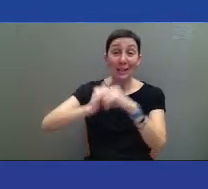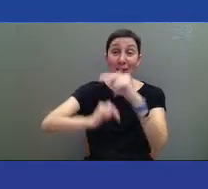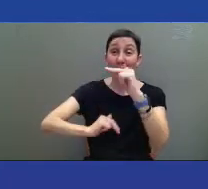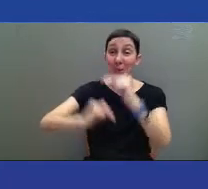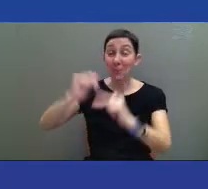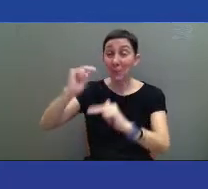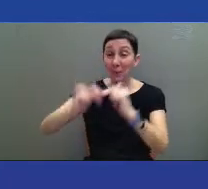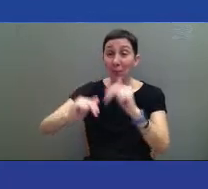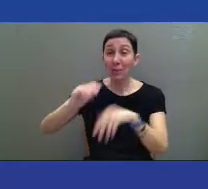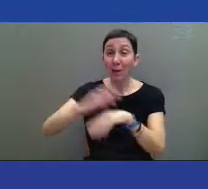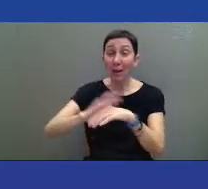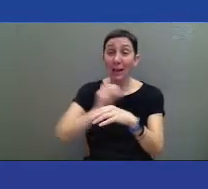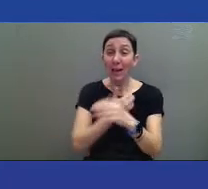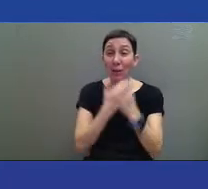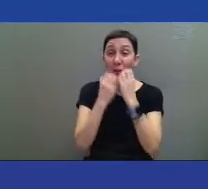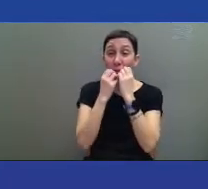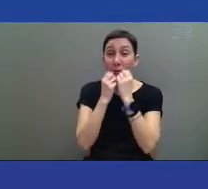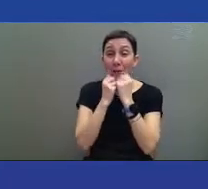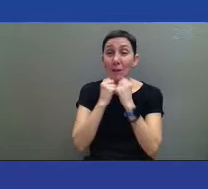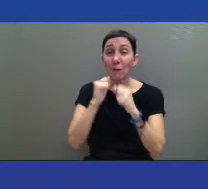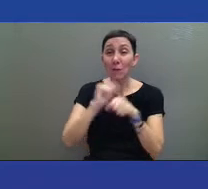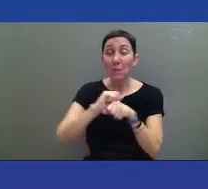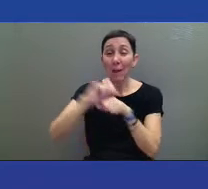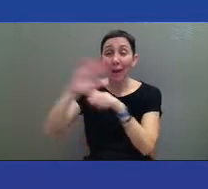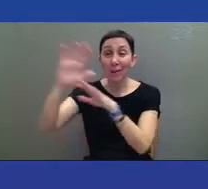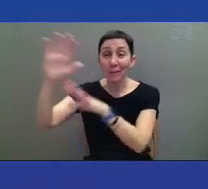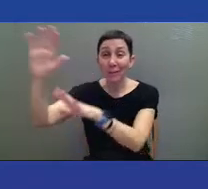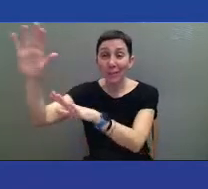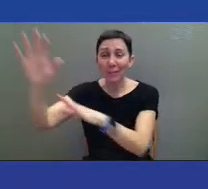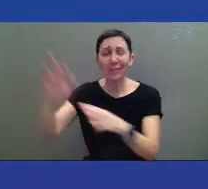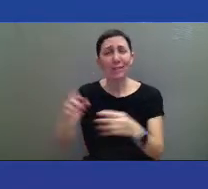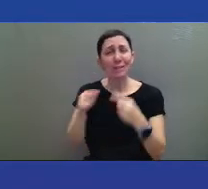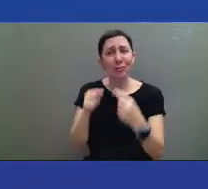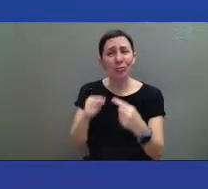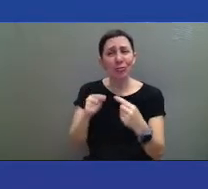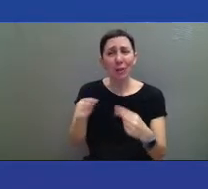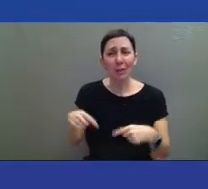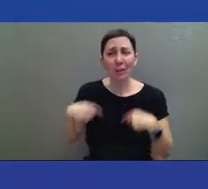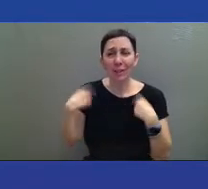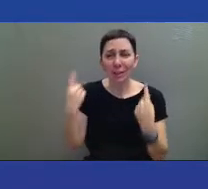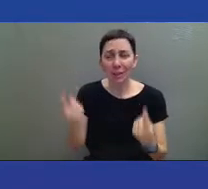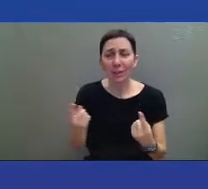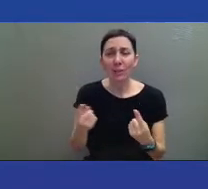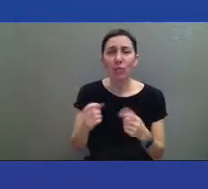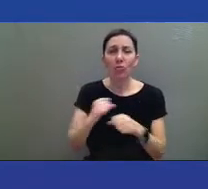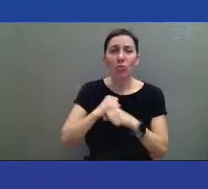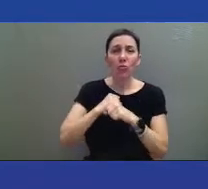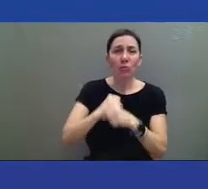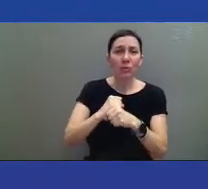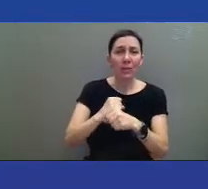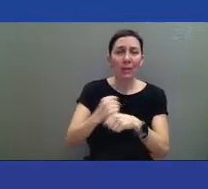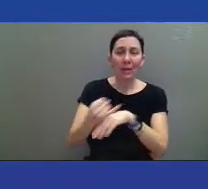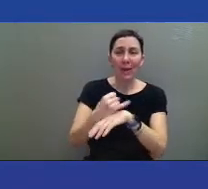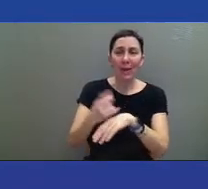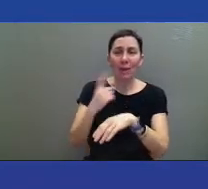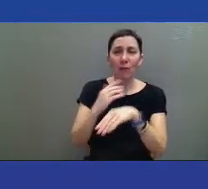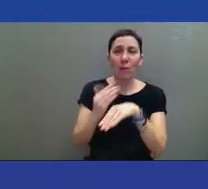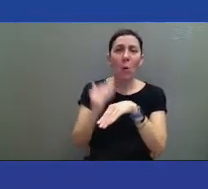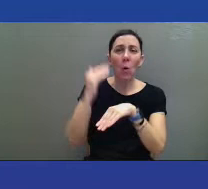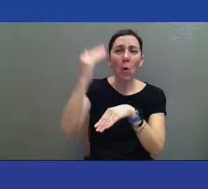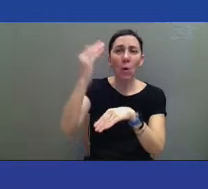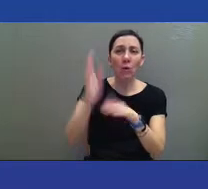were first built up there in the 70s. The fight is to protect Mauna Kea from overdevelopment. And the TMT,